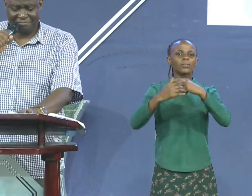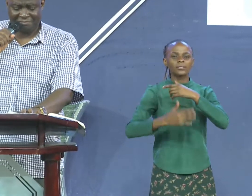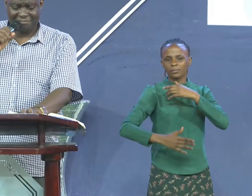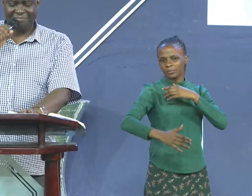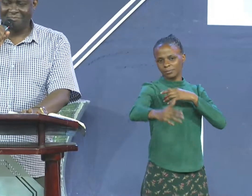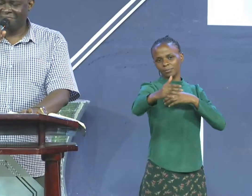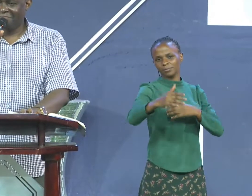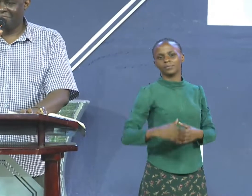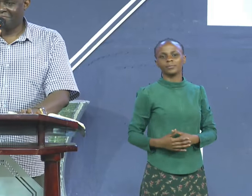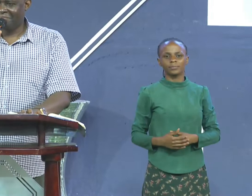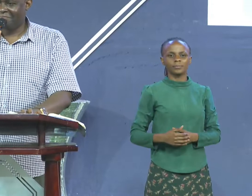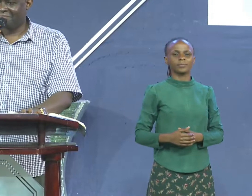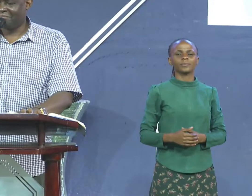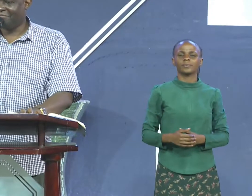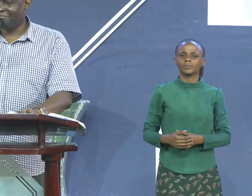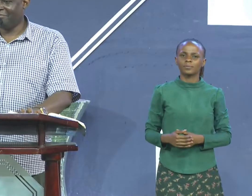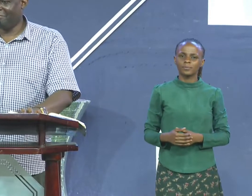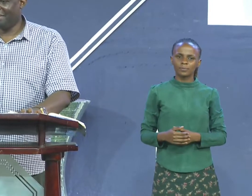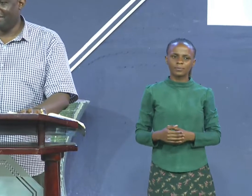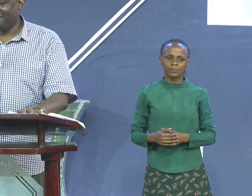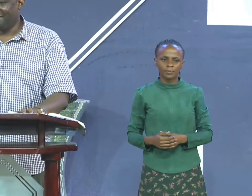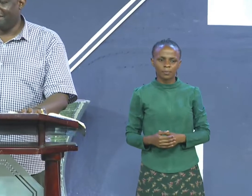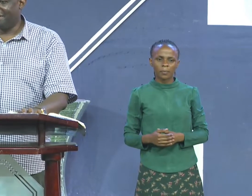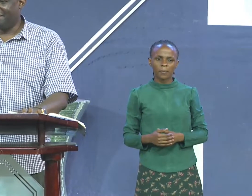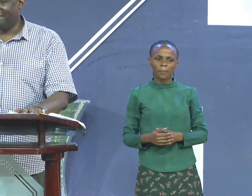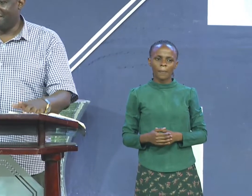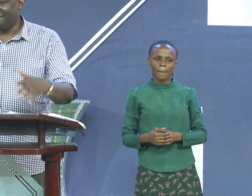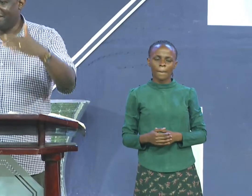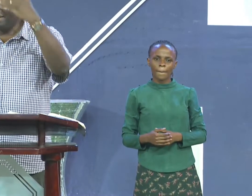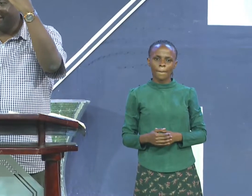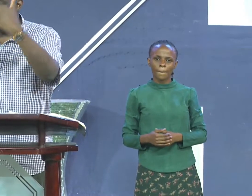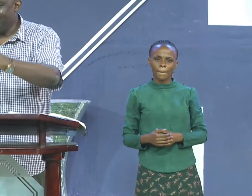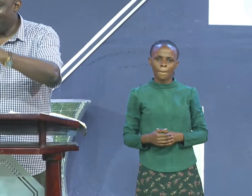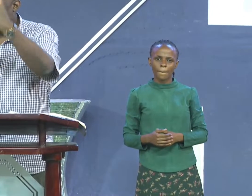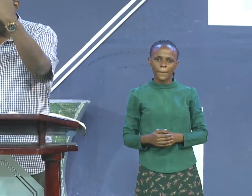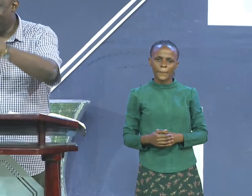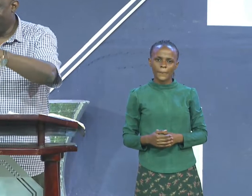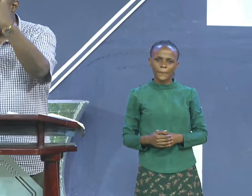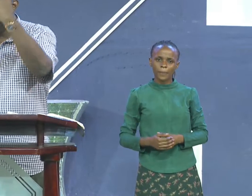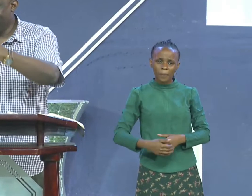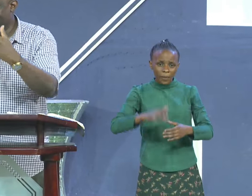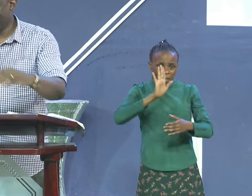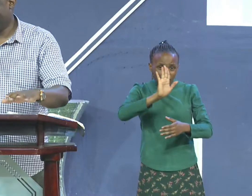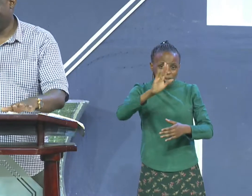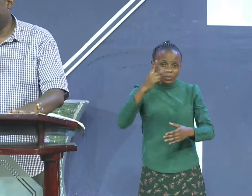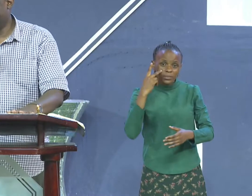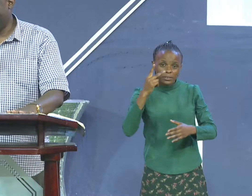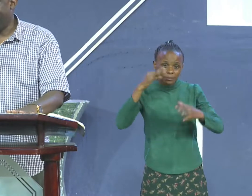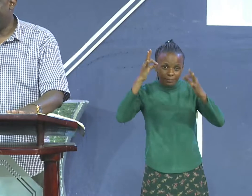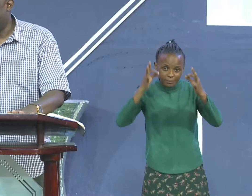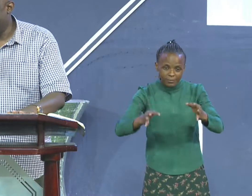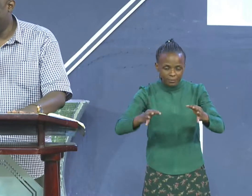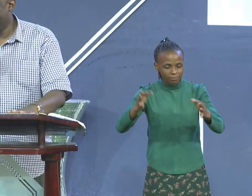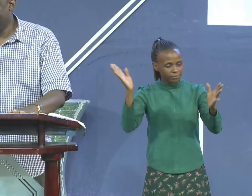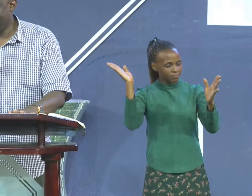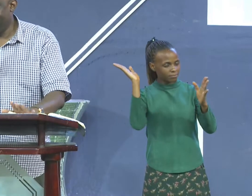start a business, you have fear to attack, you have fear to move forward. Endaba yo. Your perception.